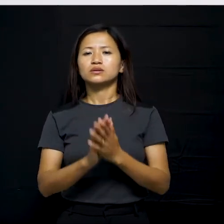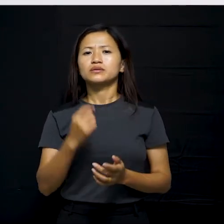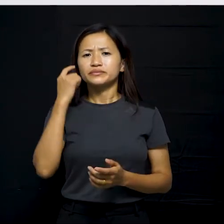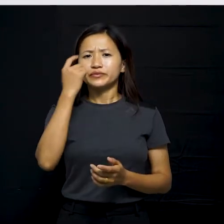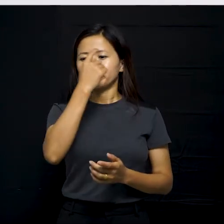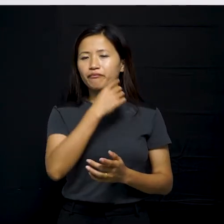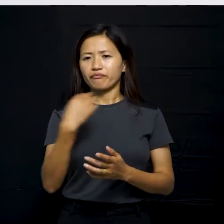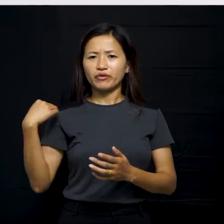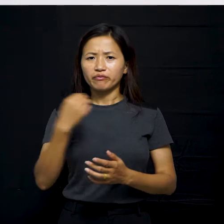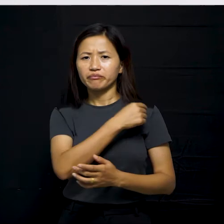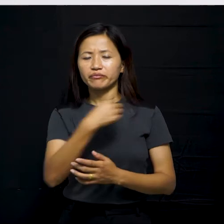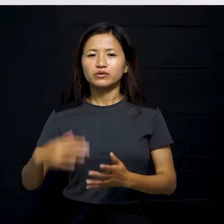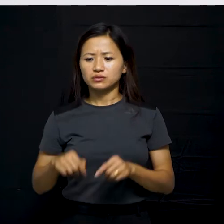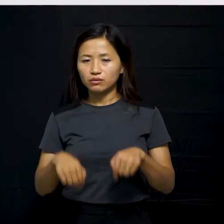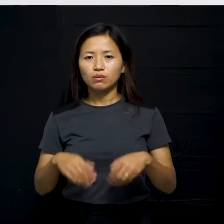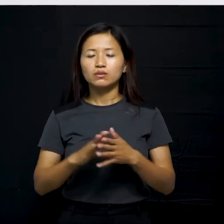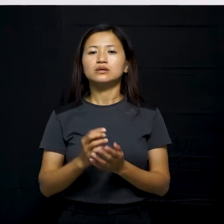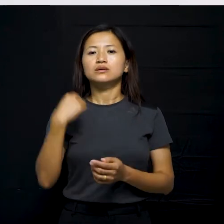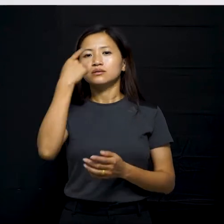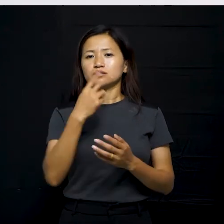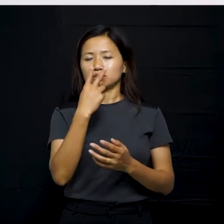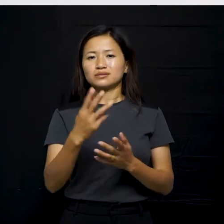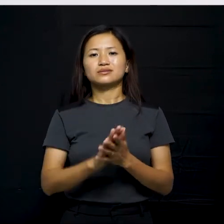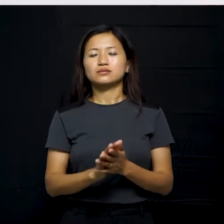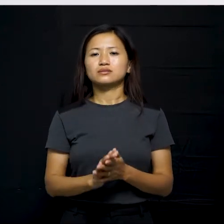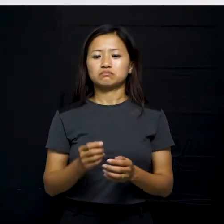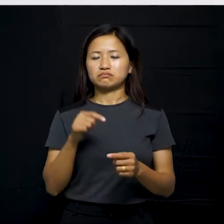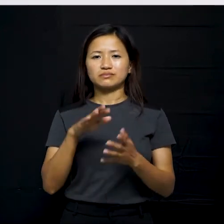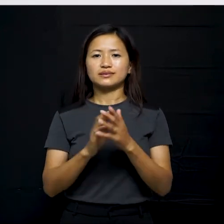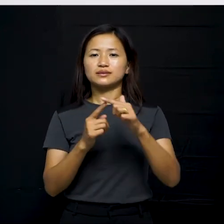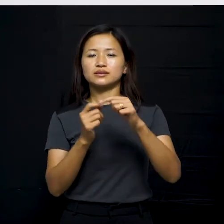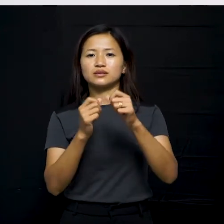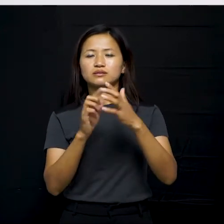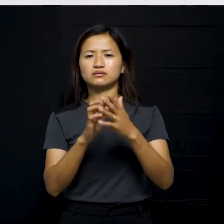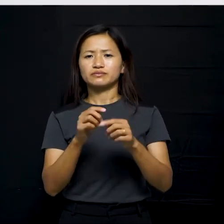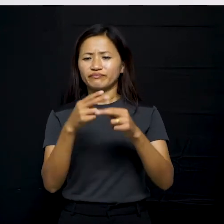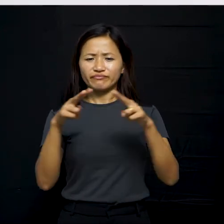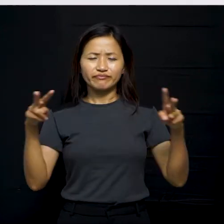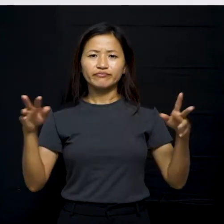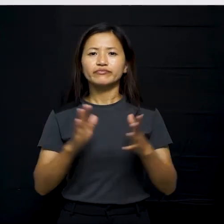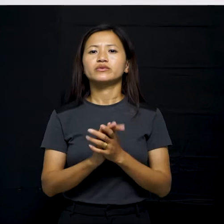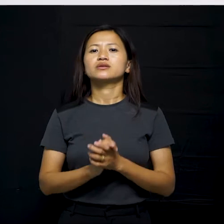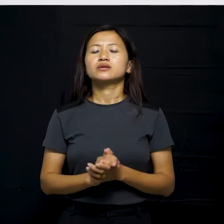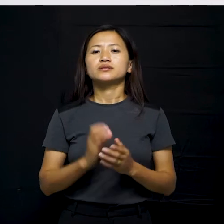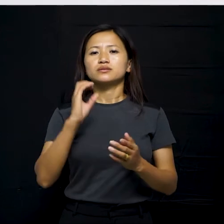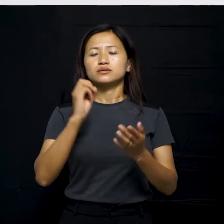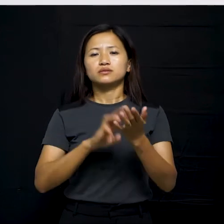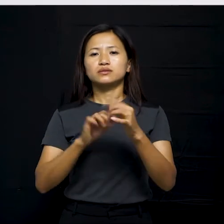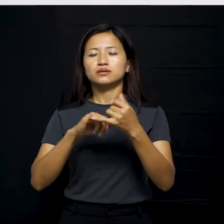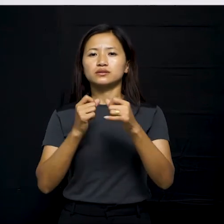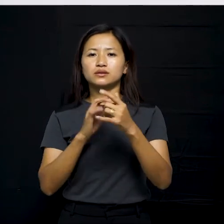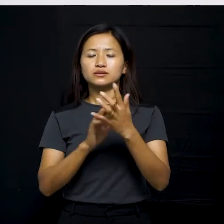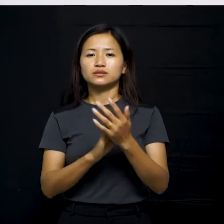their faces, or on their feet. Nowadays, we don't see this tattoo anymore, but those days, tattoos were also considered as